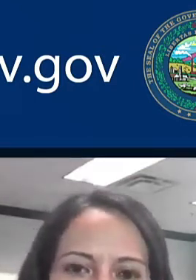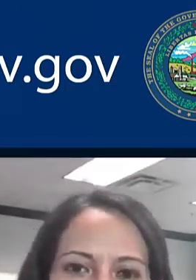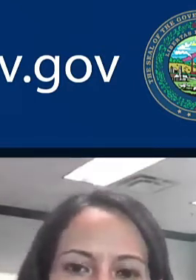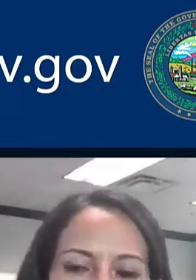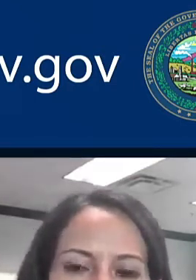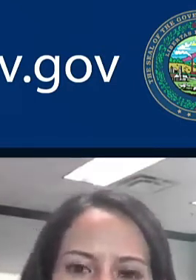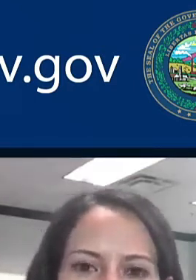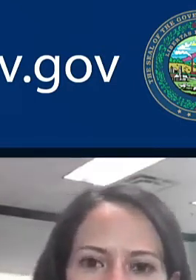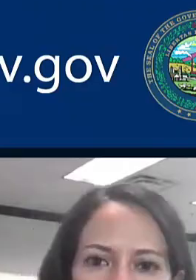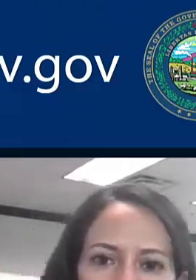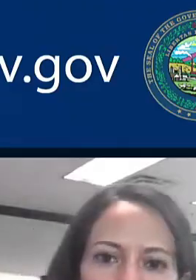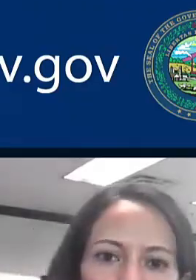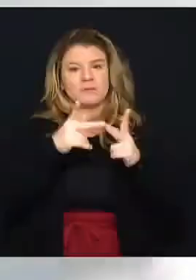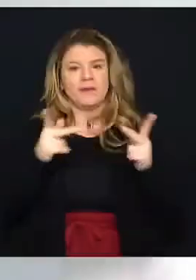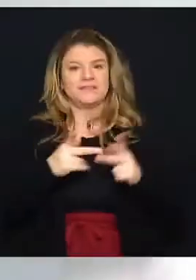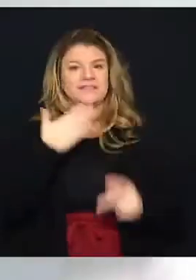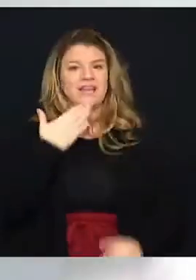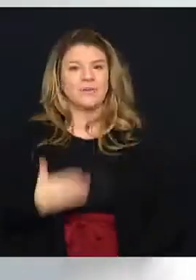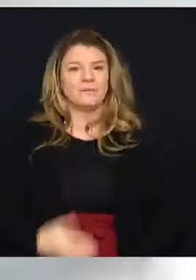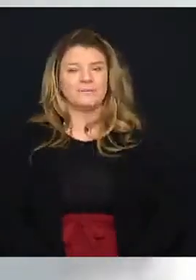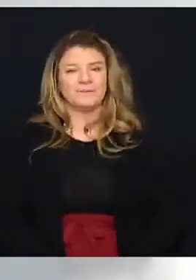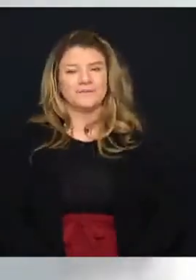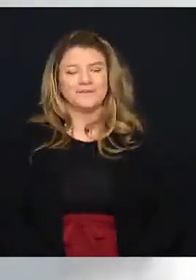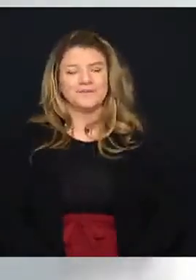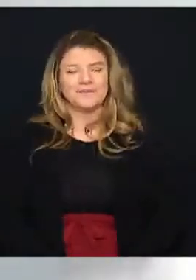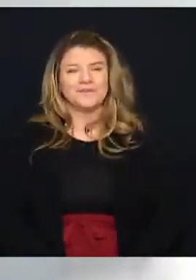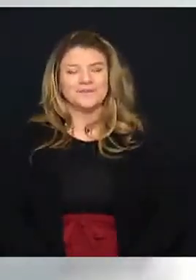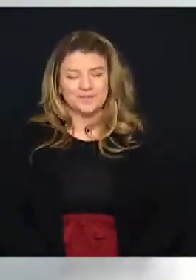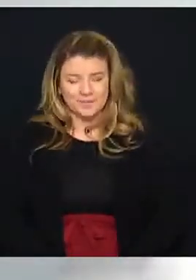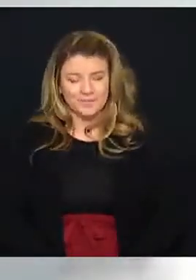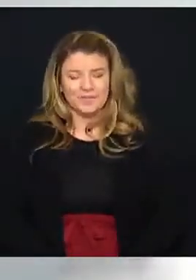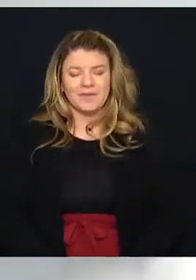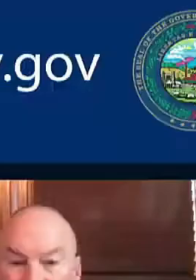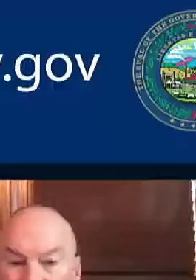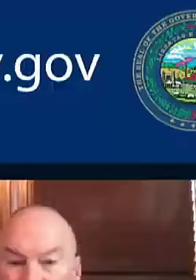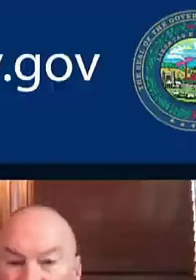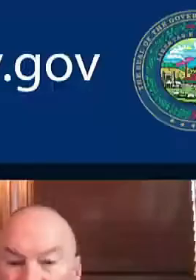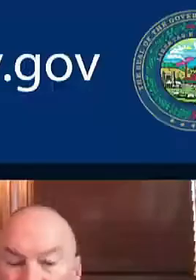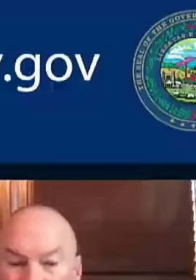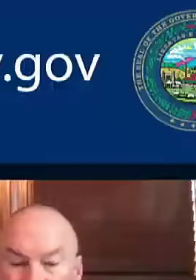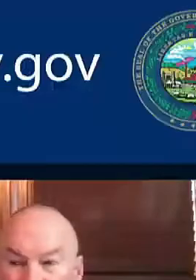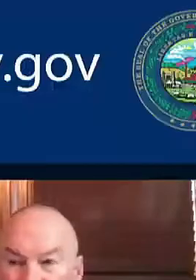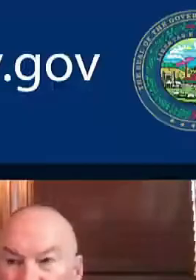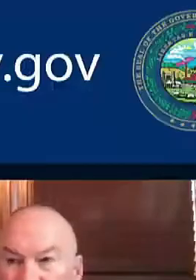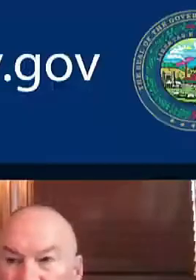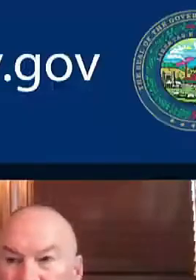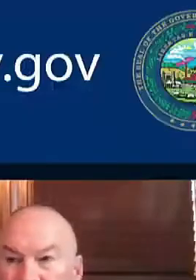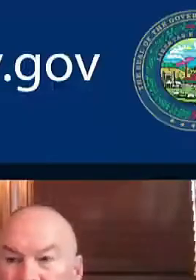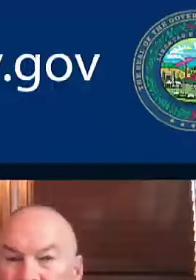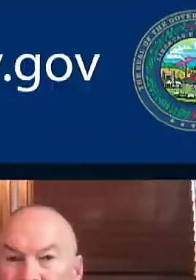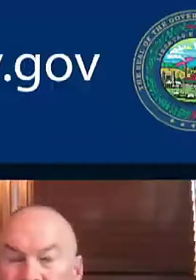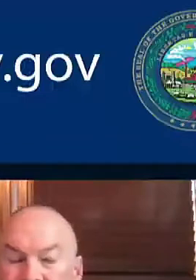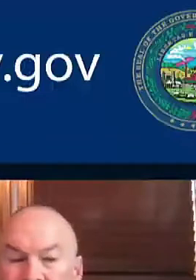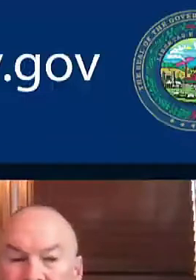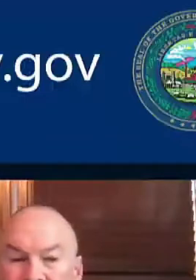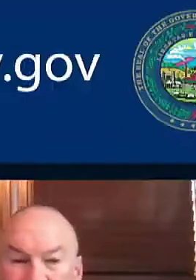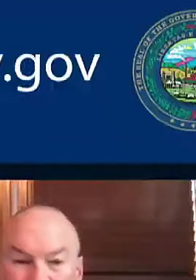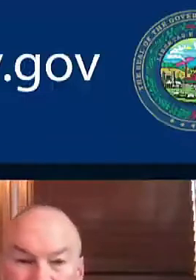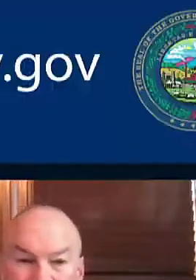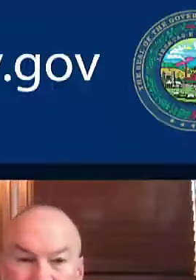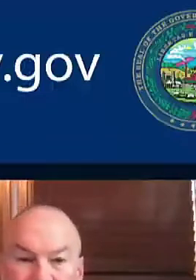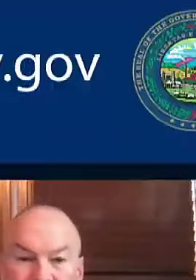you to go to those sites. Thanks, George. Thank you. Next, we'll go to questions from members of the media. The first today from Paul Mullen with